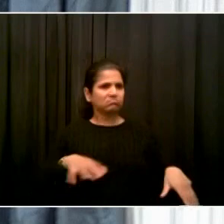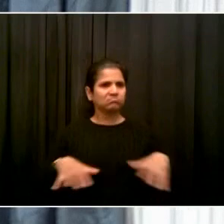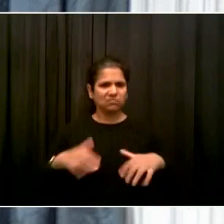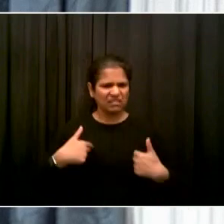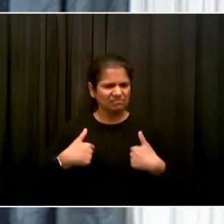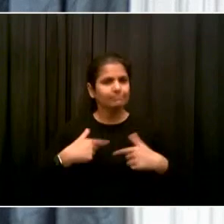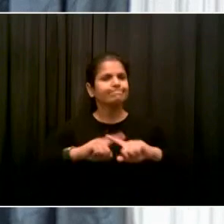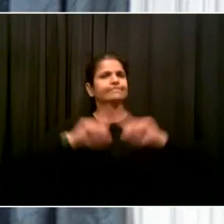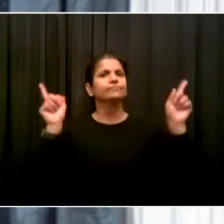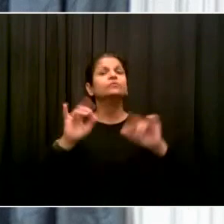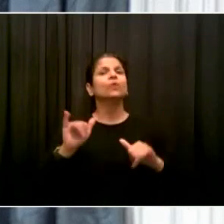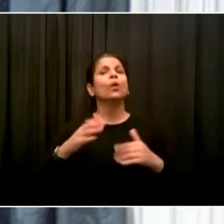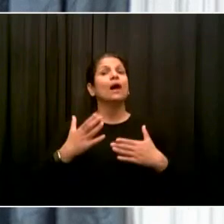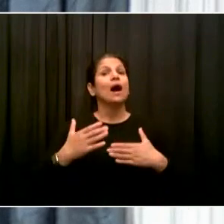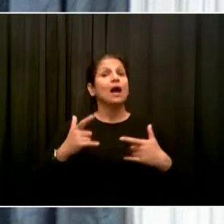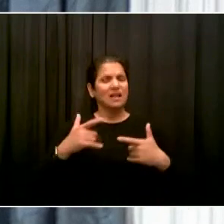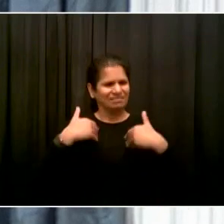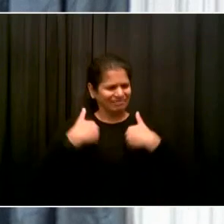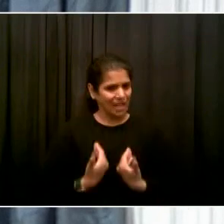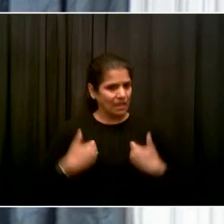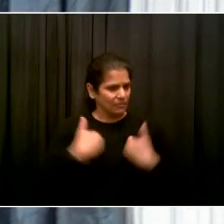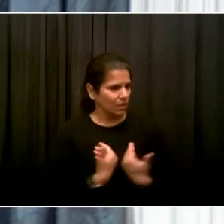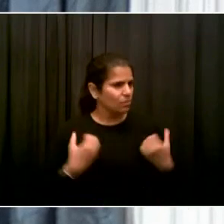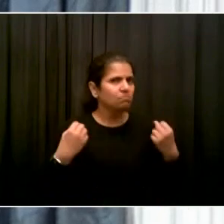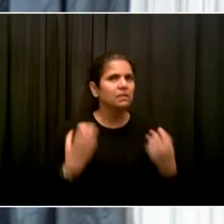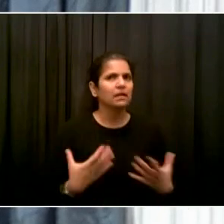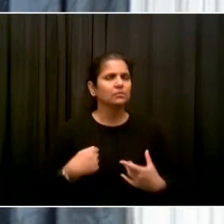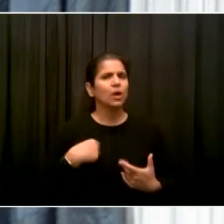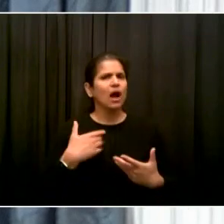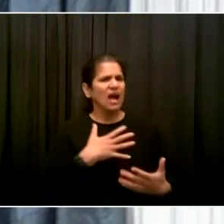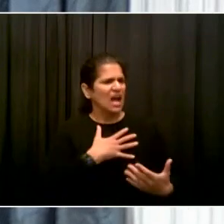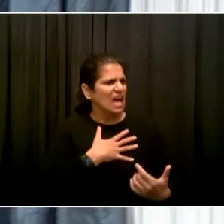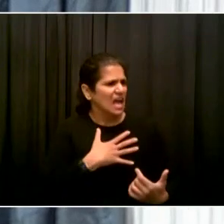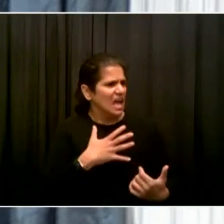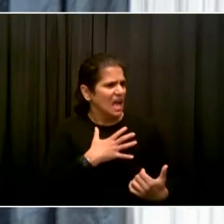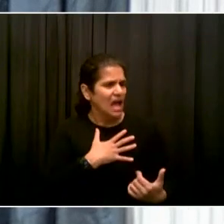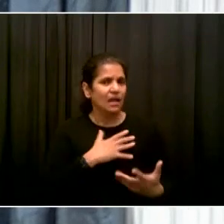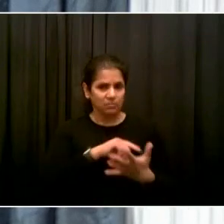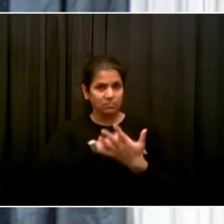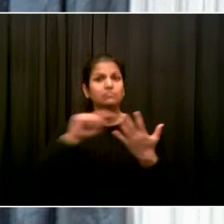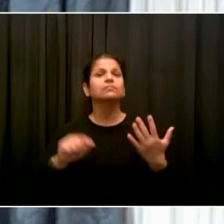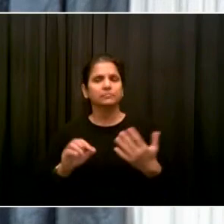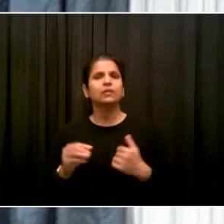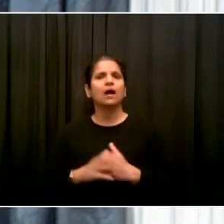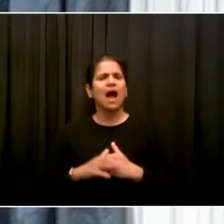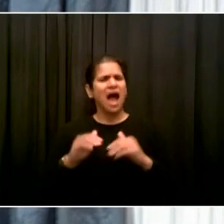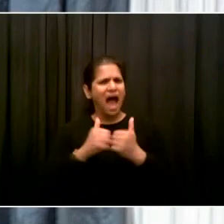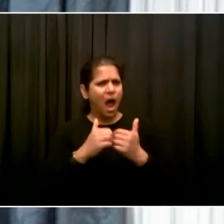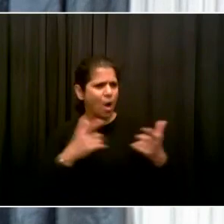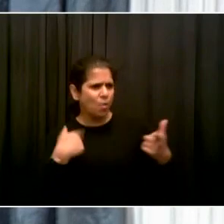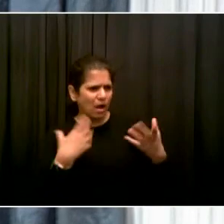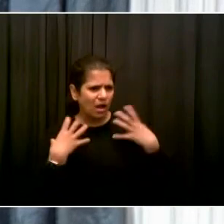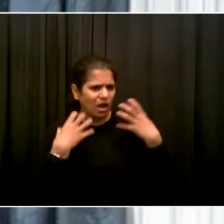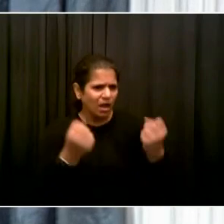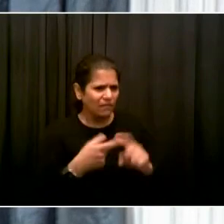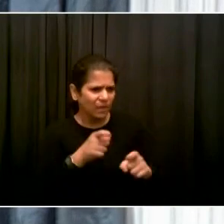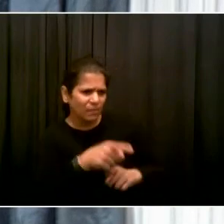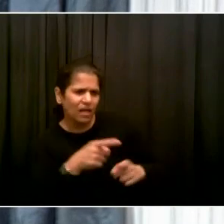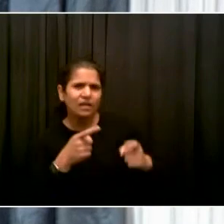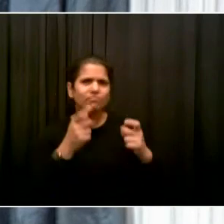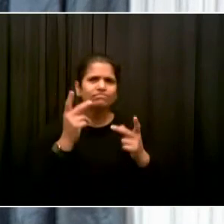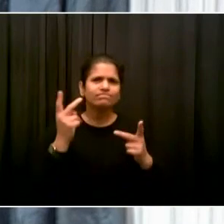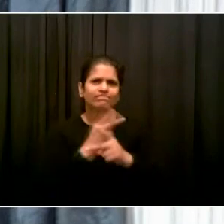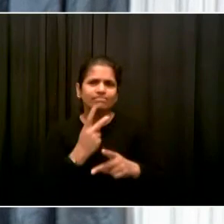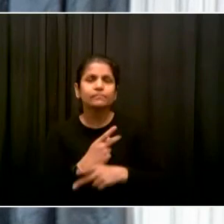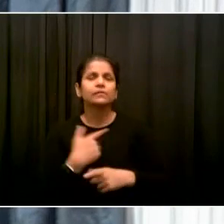can be expected, and they worry about what it would be like to go back to work while they're still feeling so ill. And at the same time, they are incredibly scared of what will